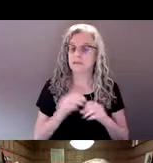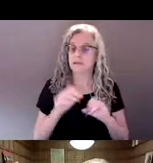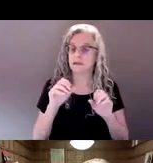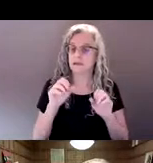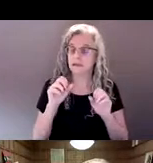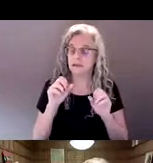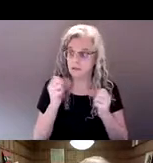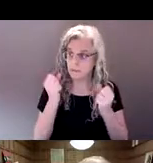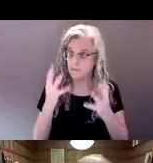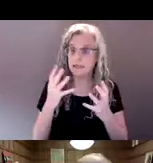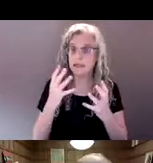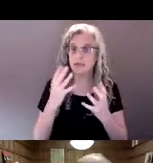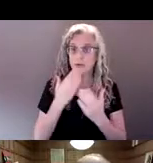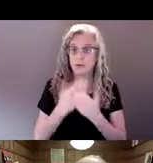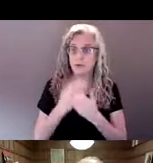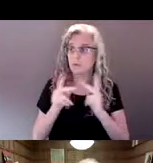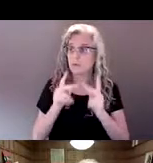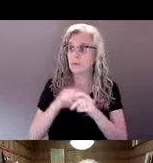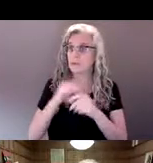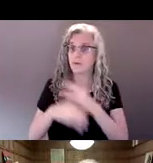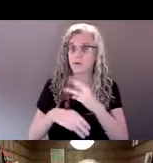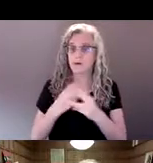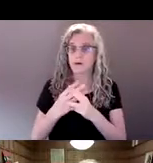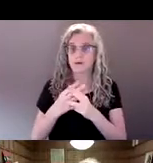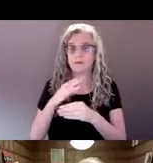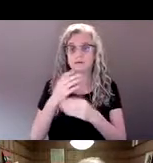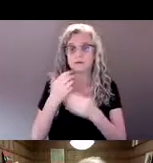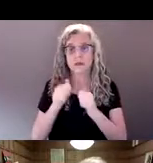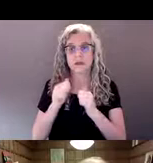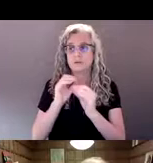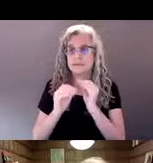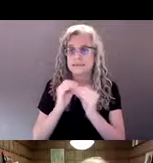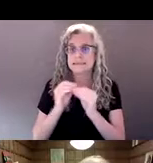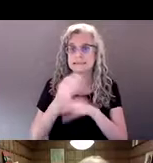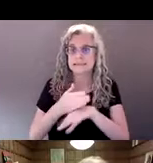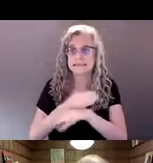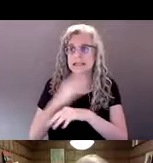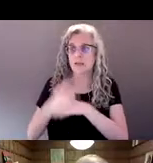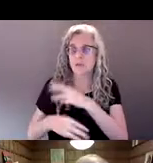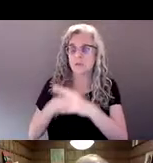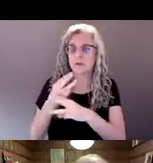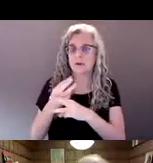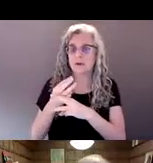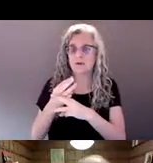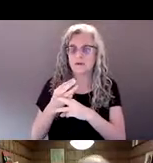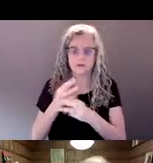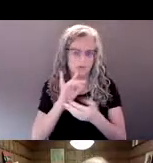today, each of us trying to improve that world, not worsen it, but none of us knowing the